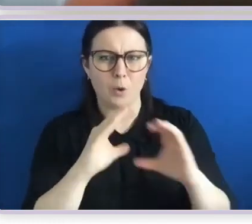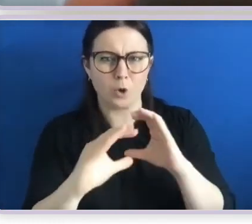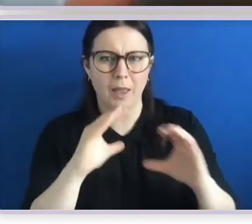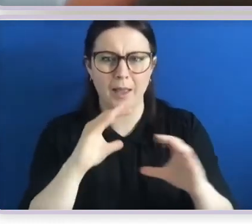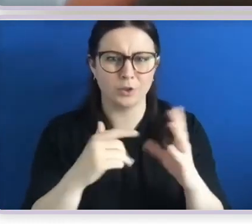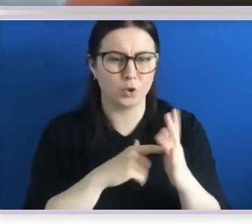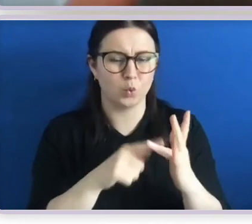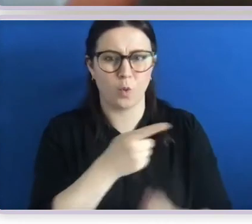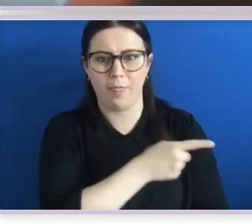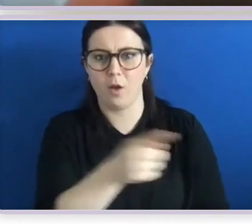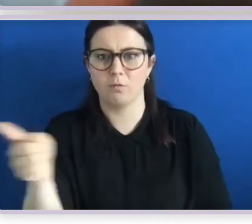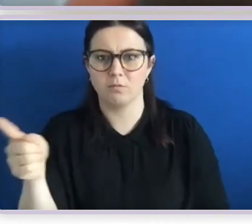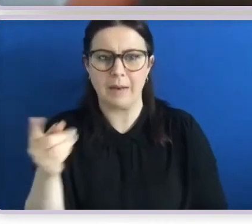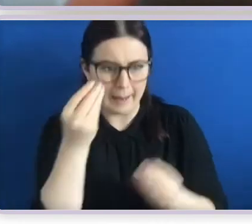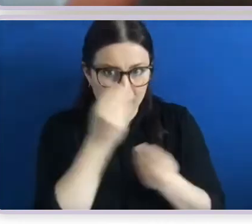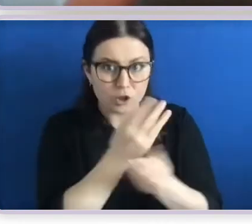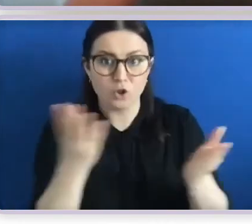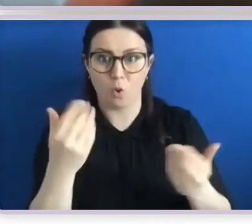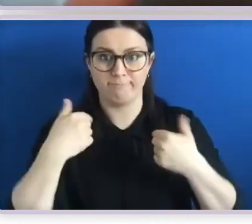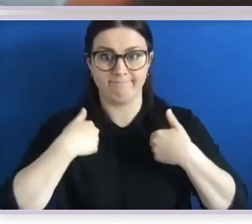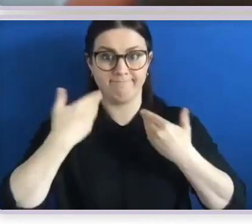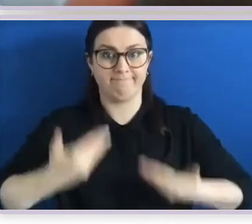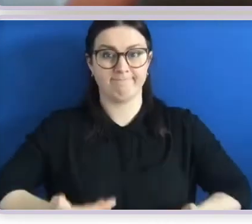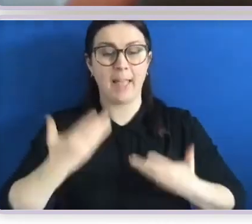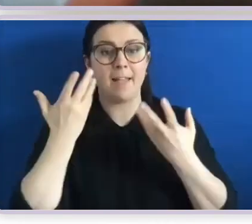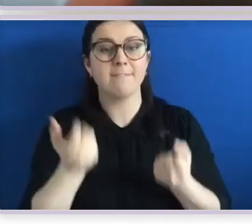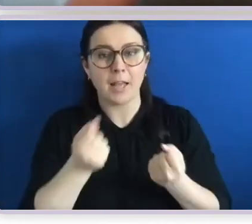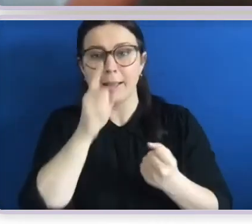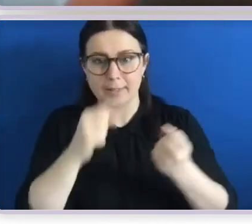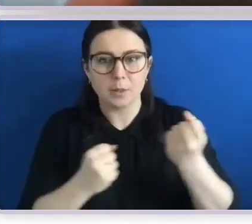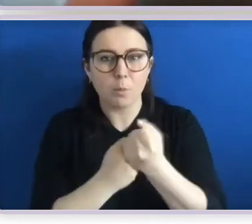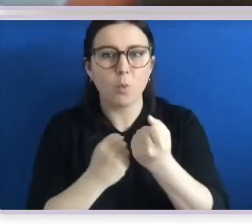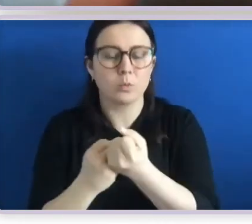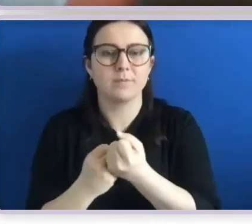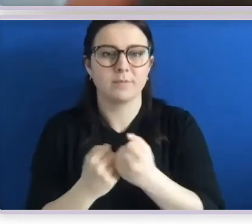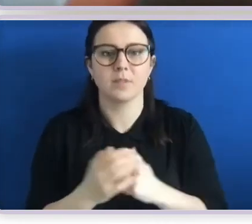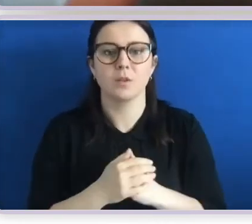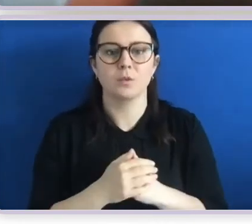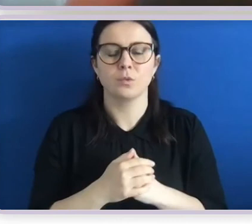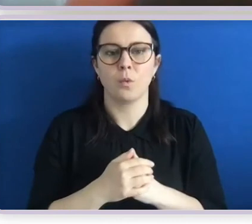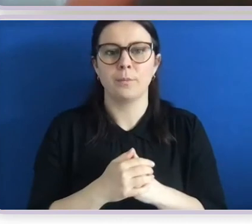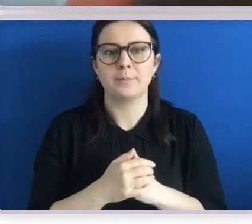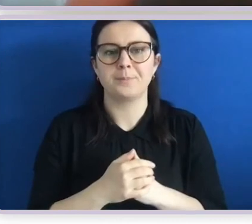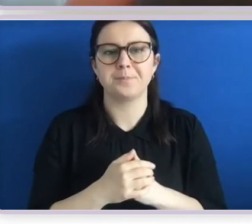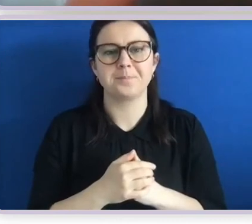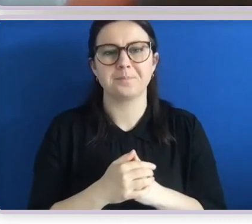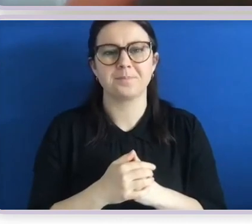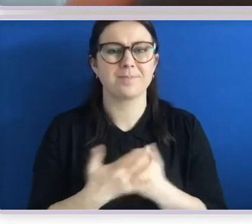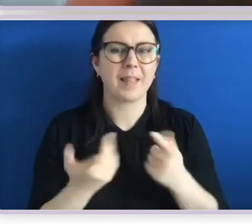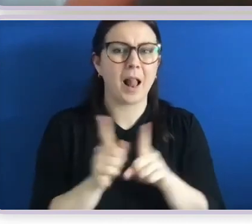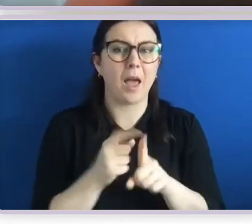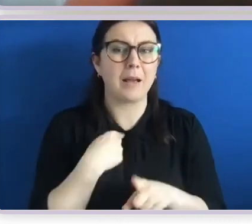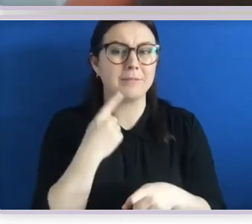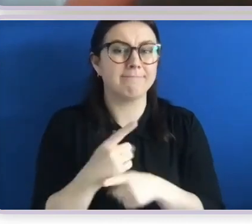I guess, those authorities. So yes, we do cover those settings, and so like I said early on, it